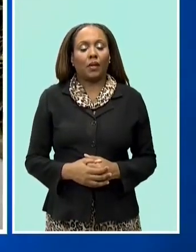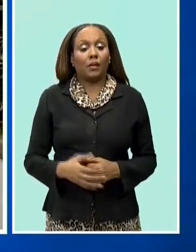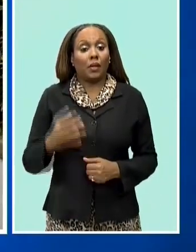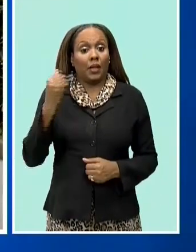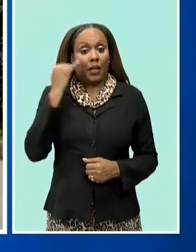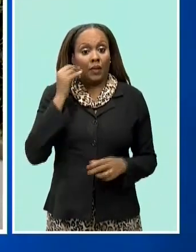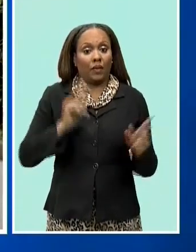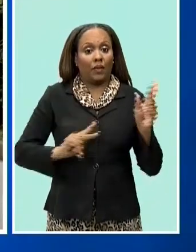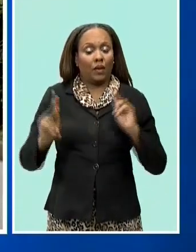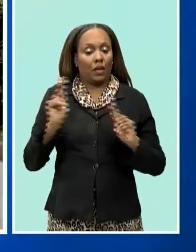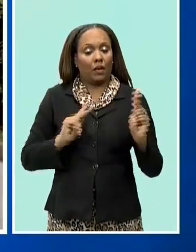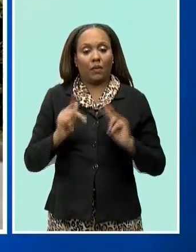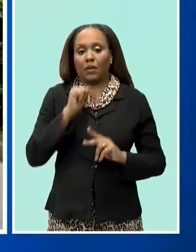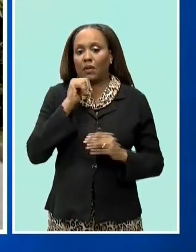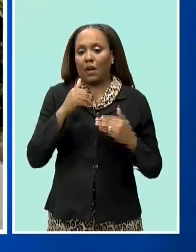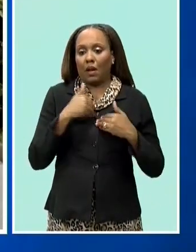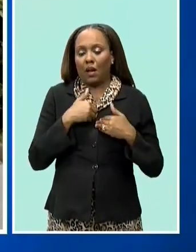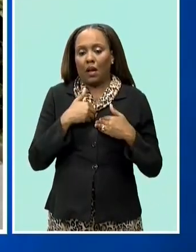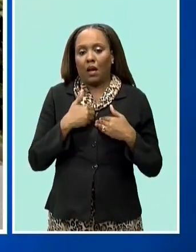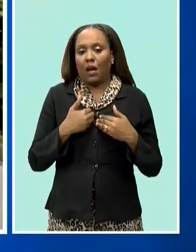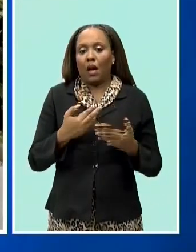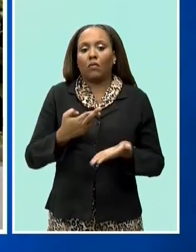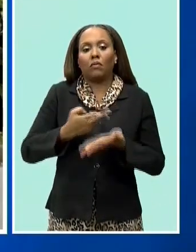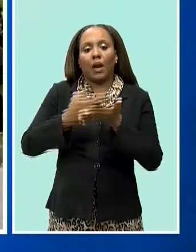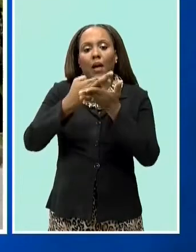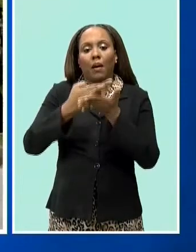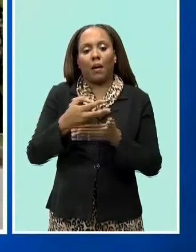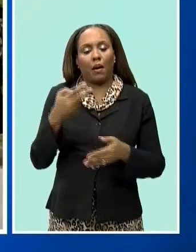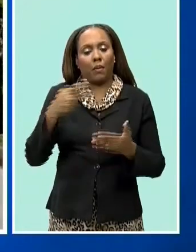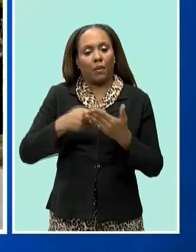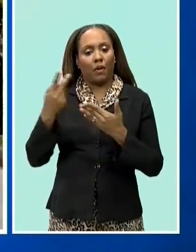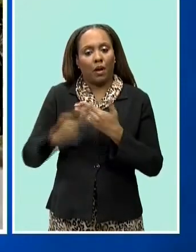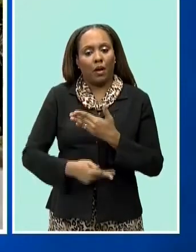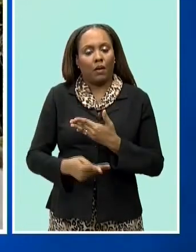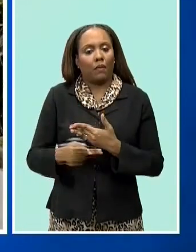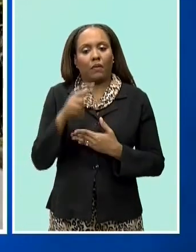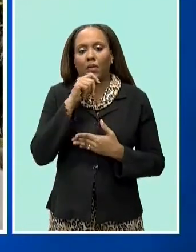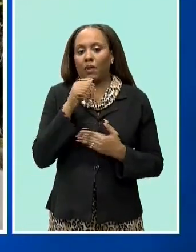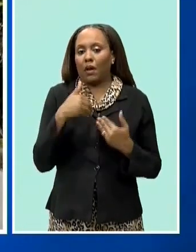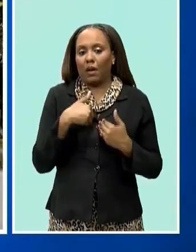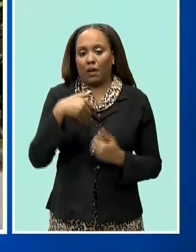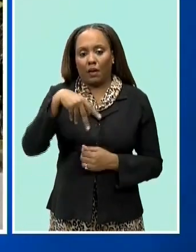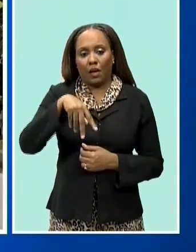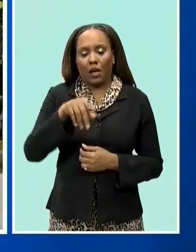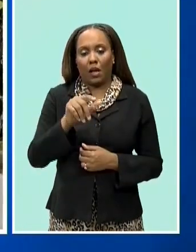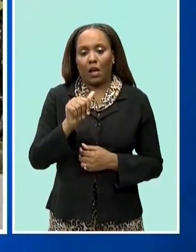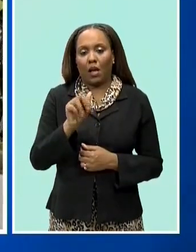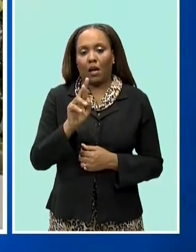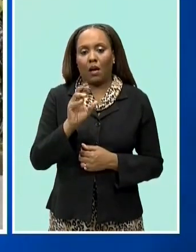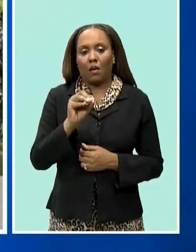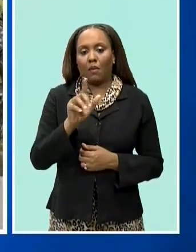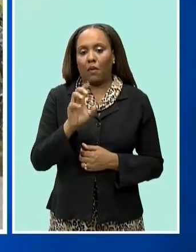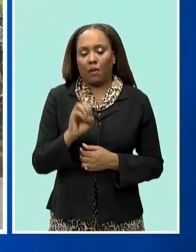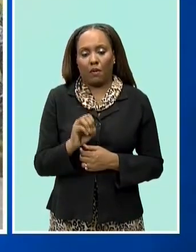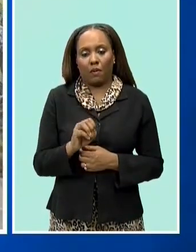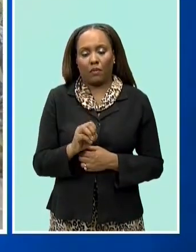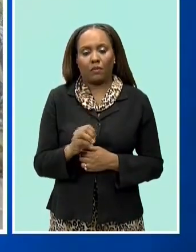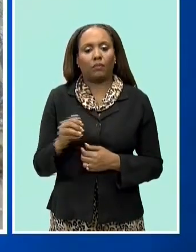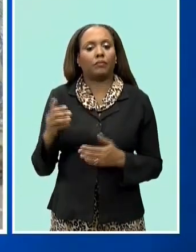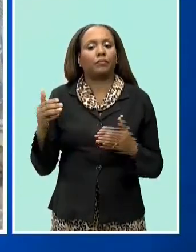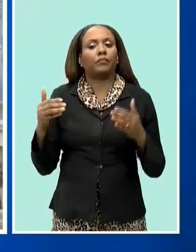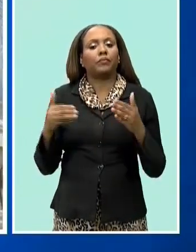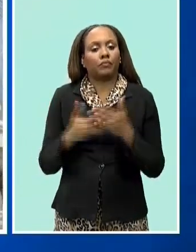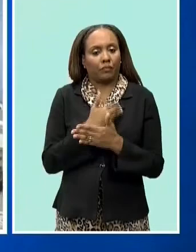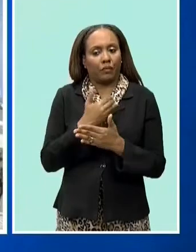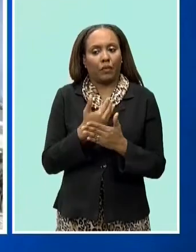are not released at their earliest possible date, nor released on parole. This is a legal requirement contained in the Criminal Code